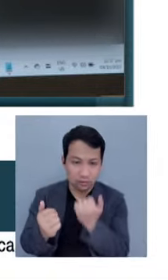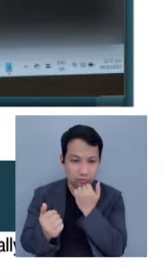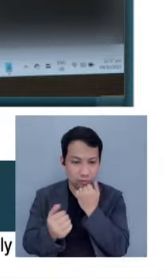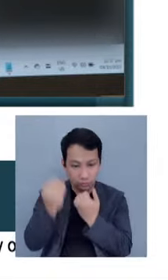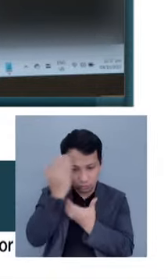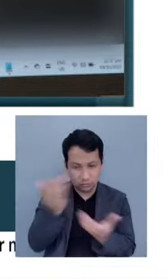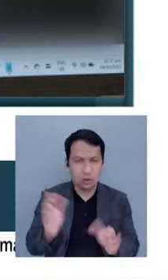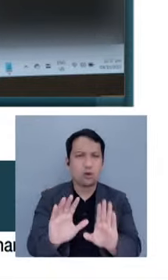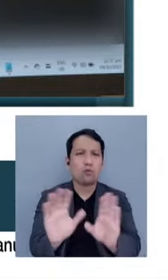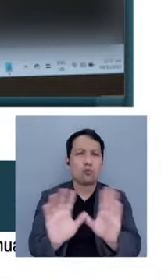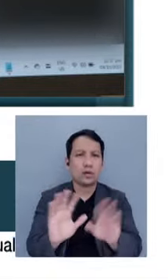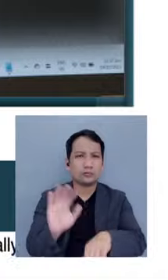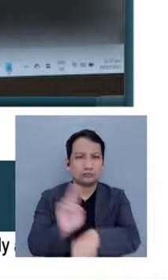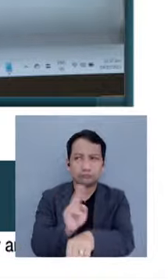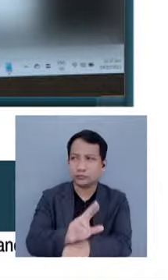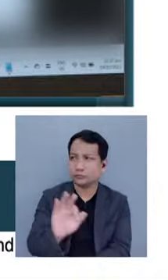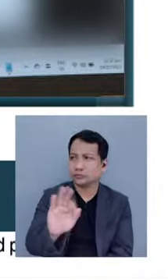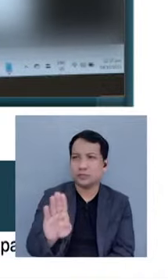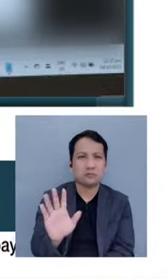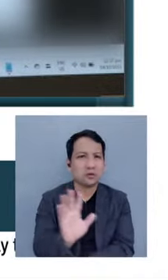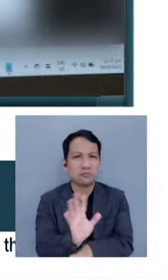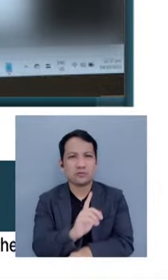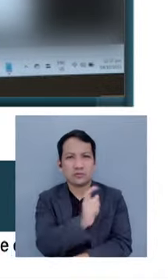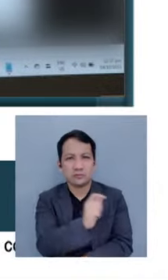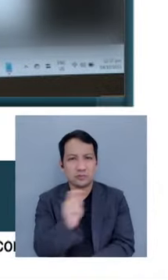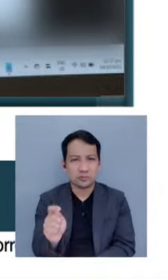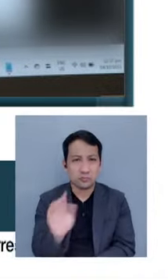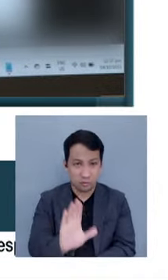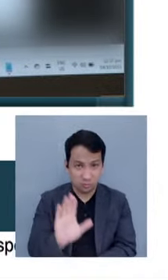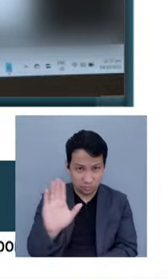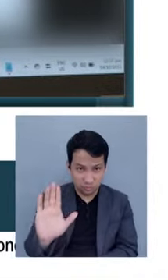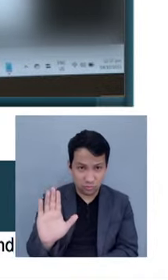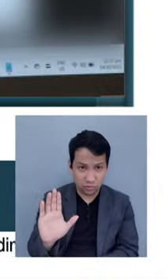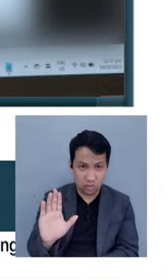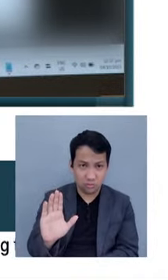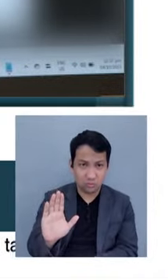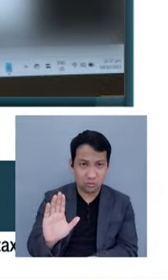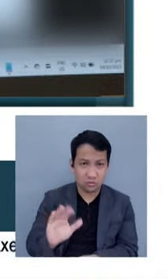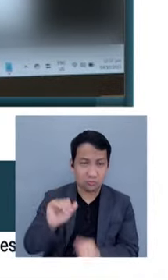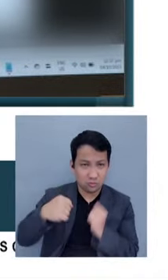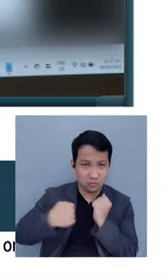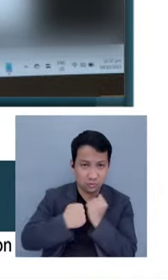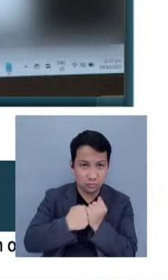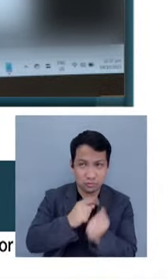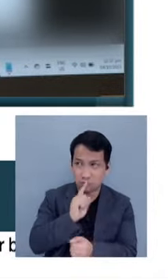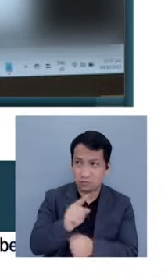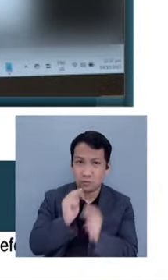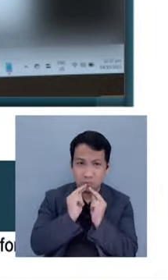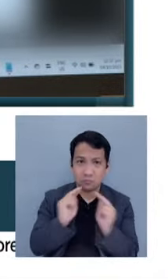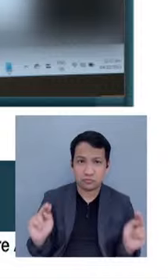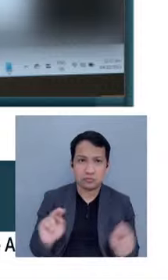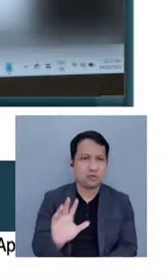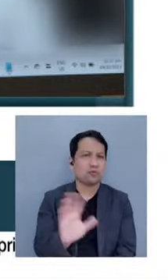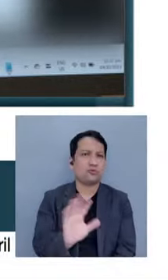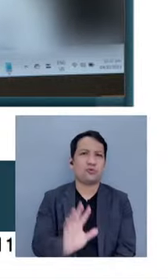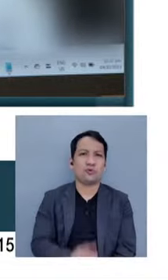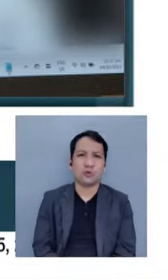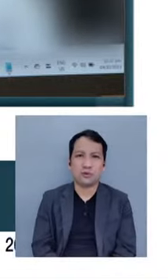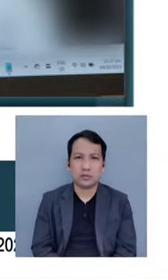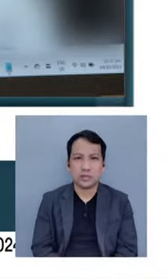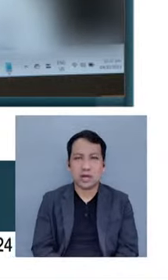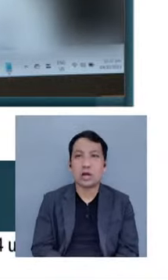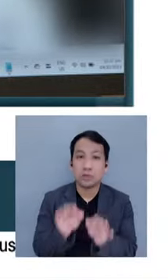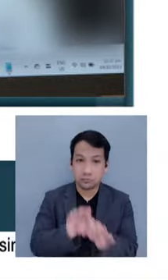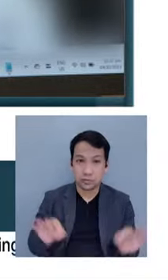do not use Facebook. Please do not use TikTok as your source of news. I would rather that you still watch